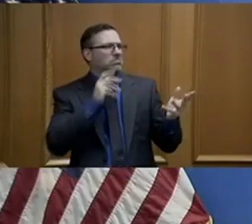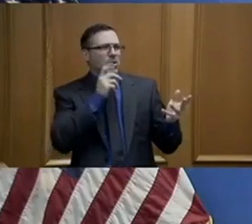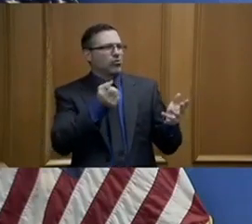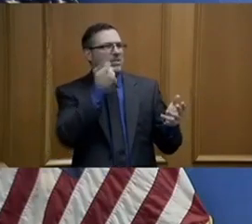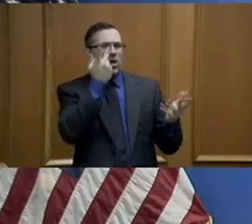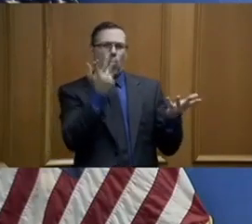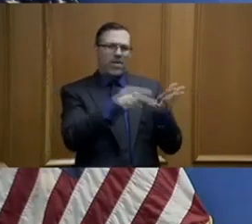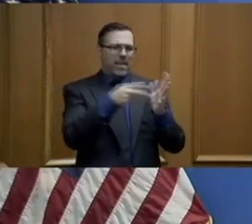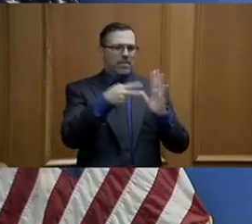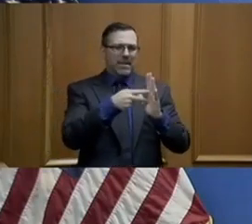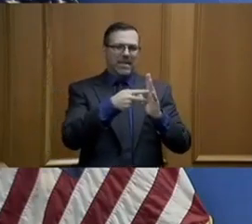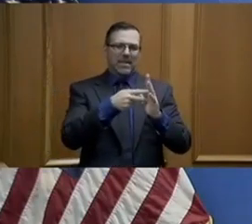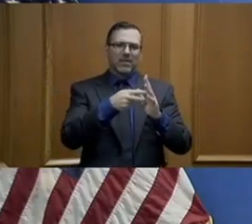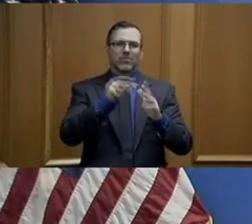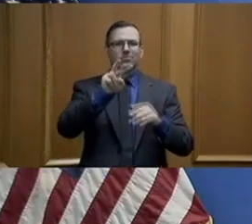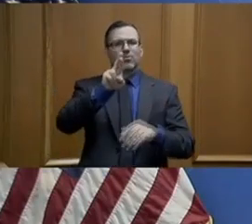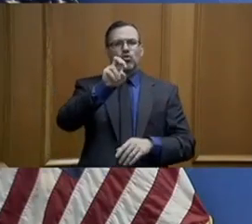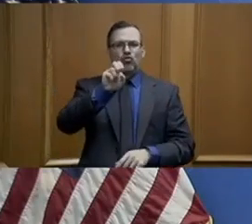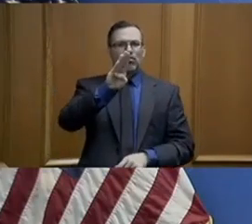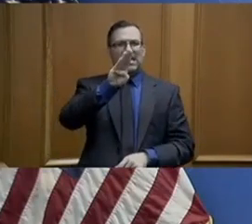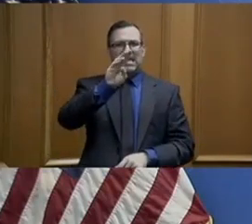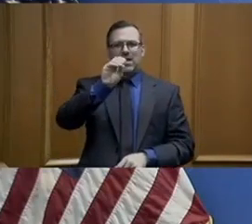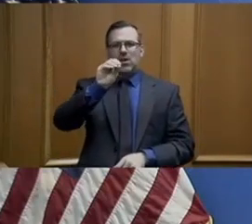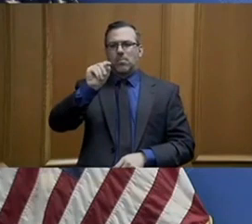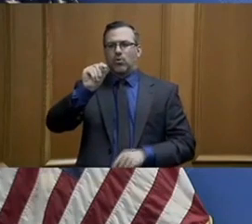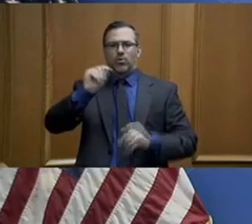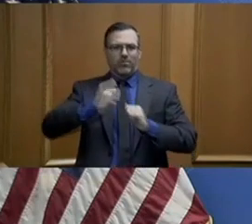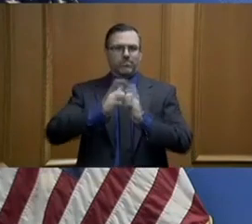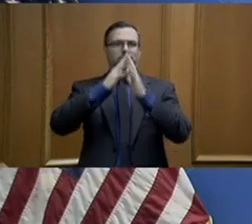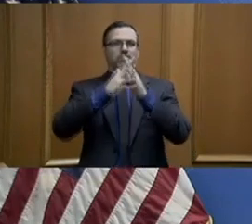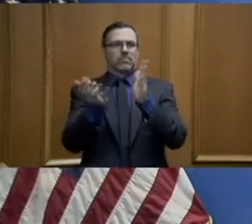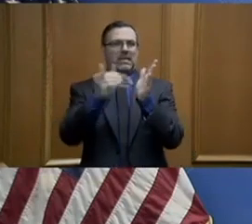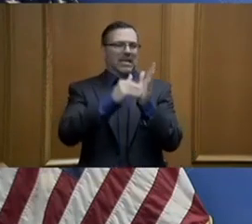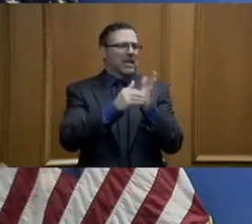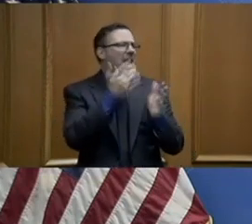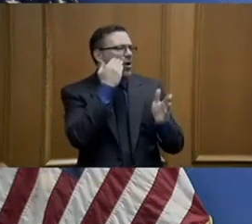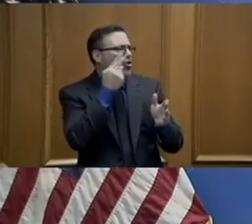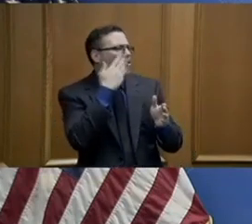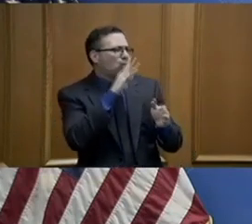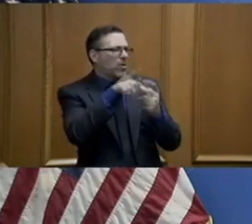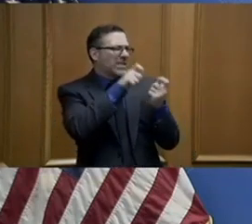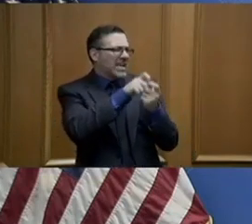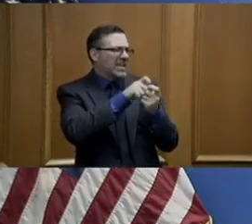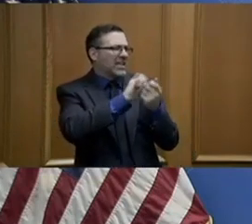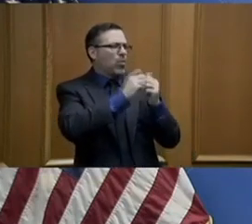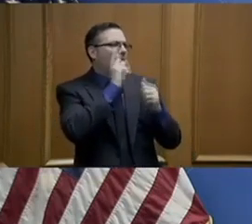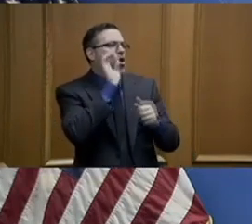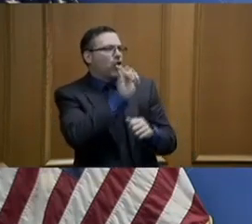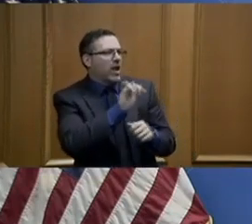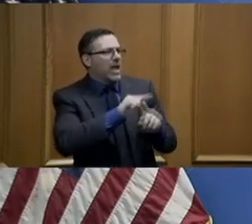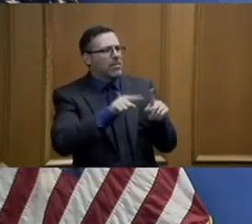is there anything, and I know you don't know exactly how it's going to shake out yet, but is there anything you can say to give